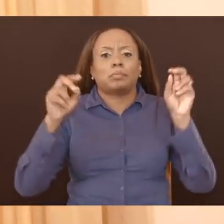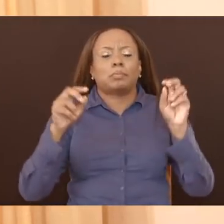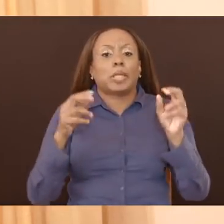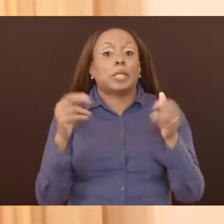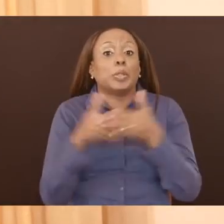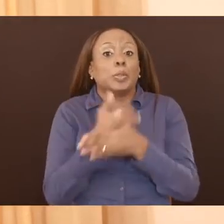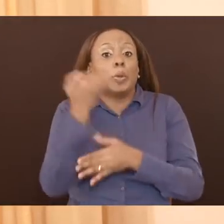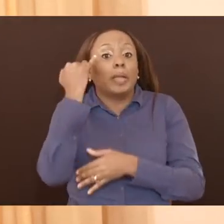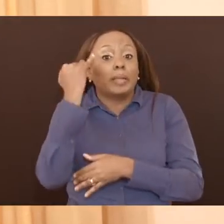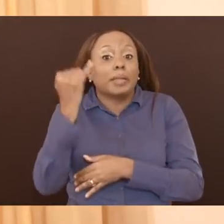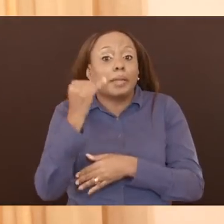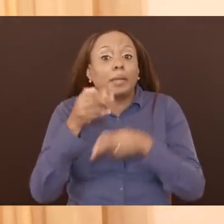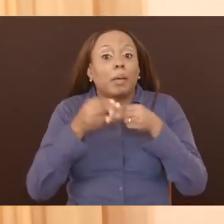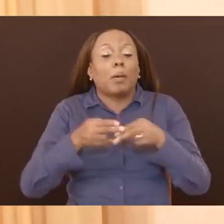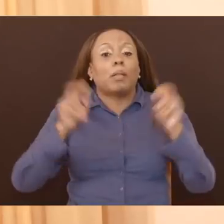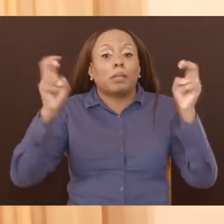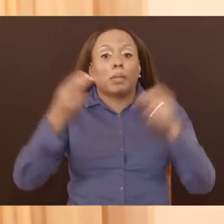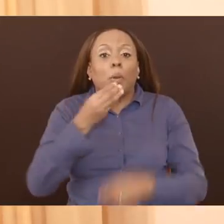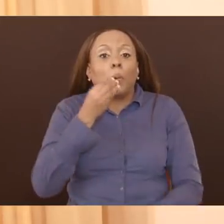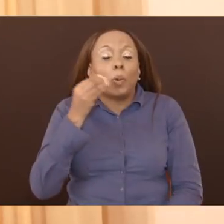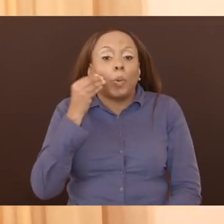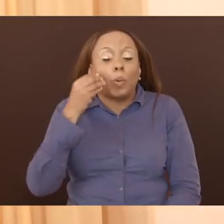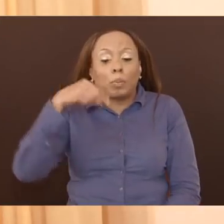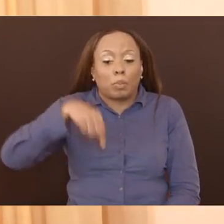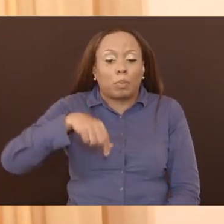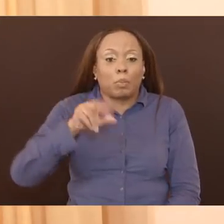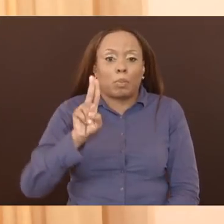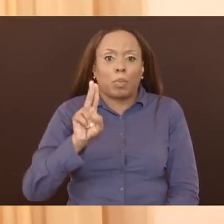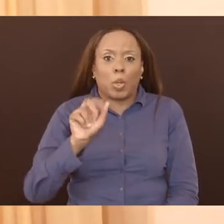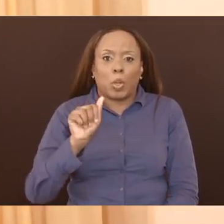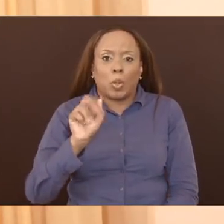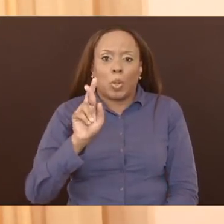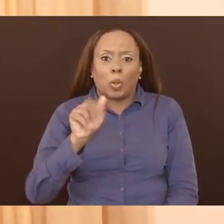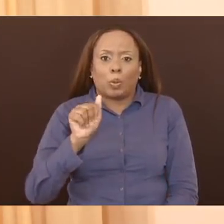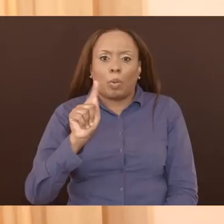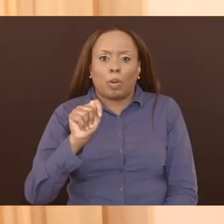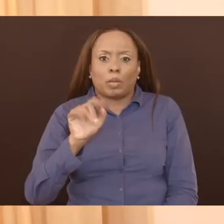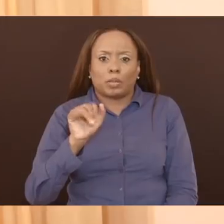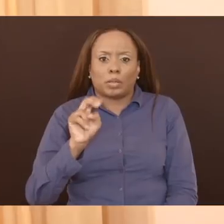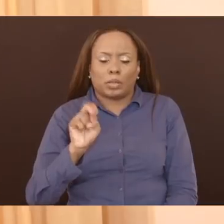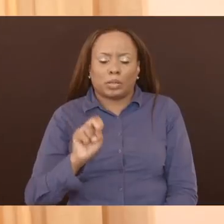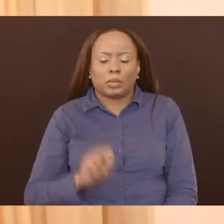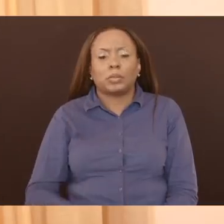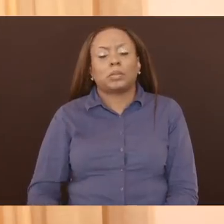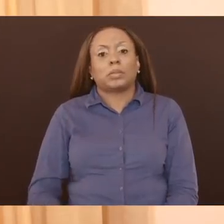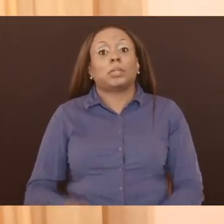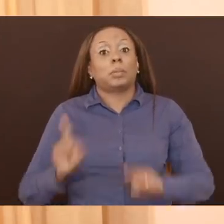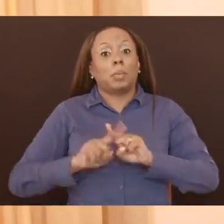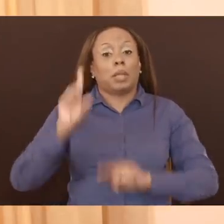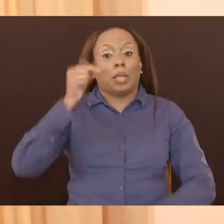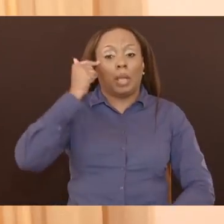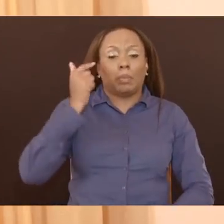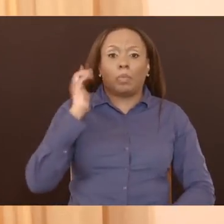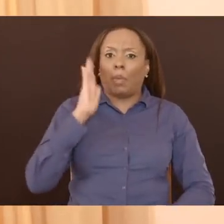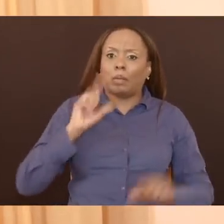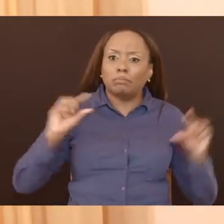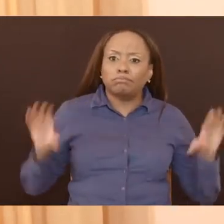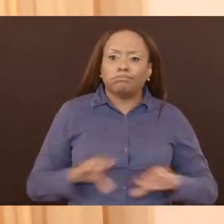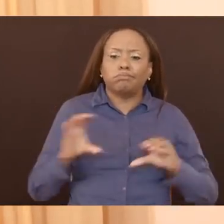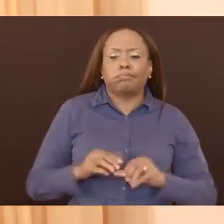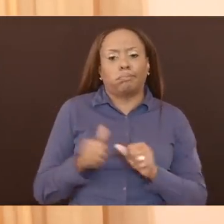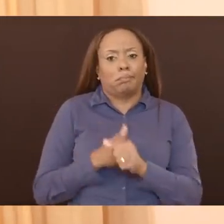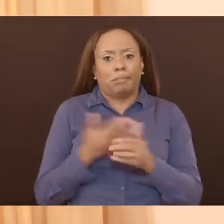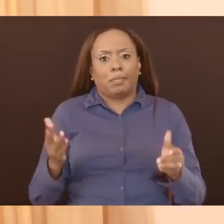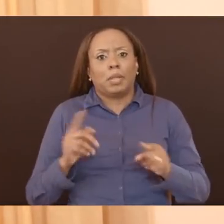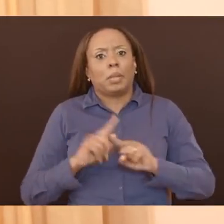can. But I'm here to tell you that while the government will do and continues to do all that it must do, this